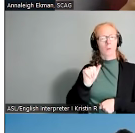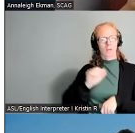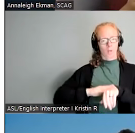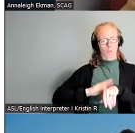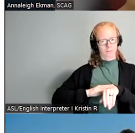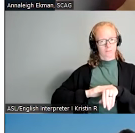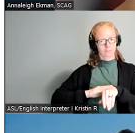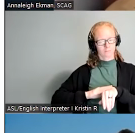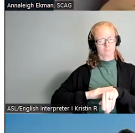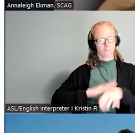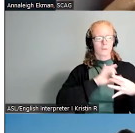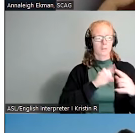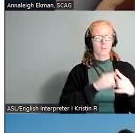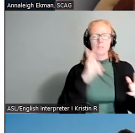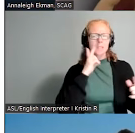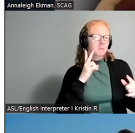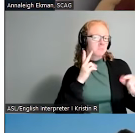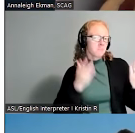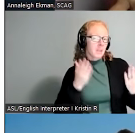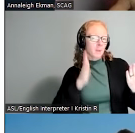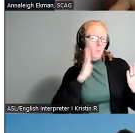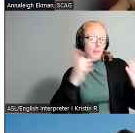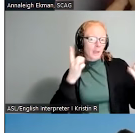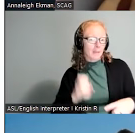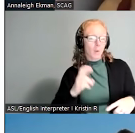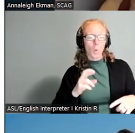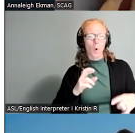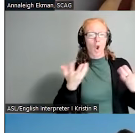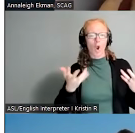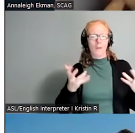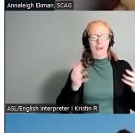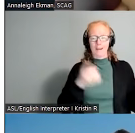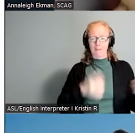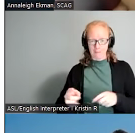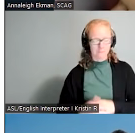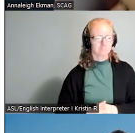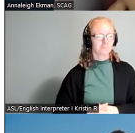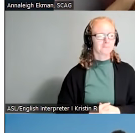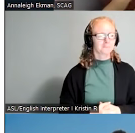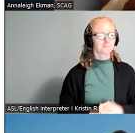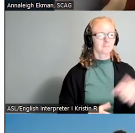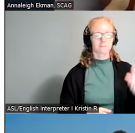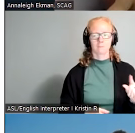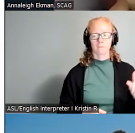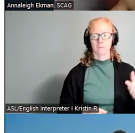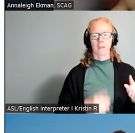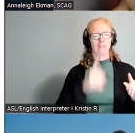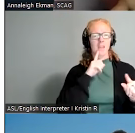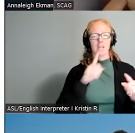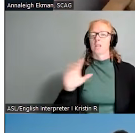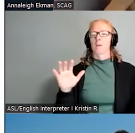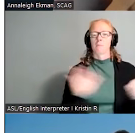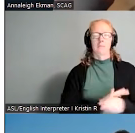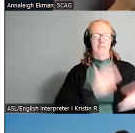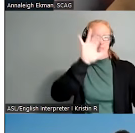good way to see what projects are potentially coming up. Just note that it's a complete data set of every notice that